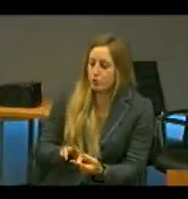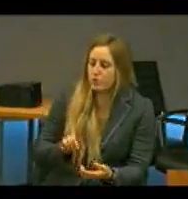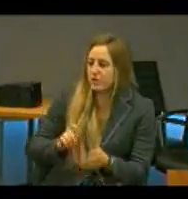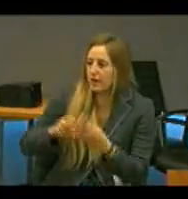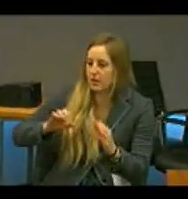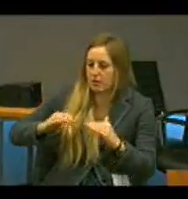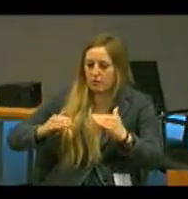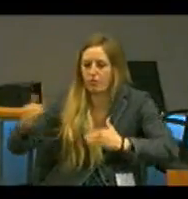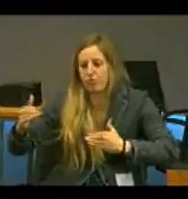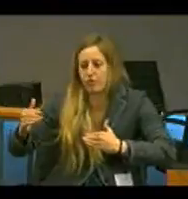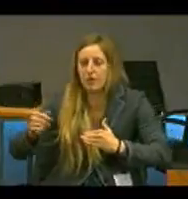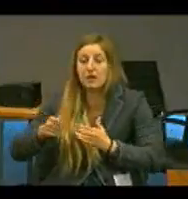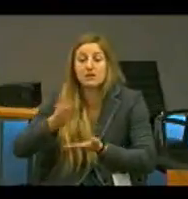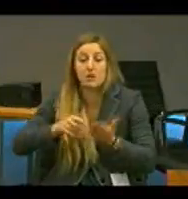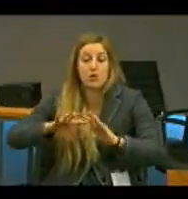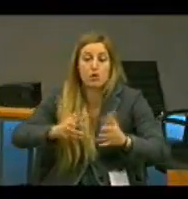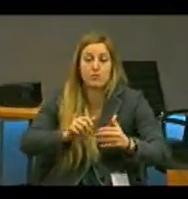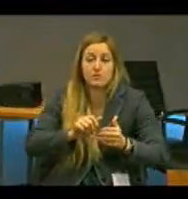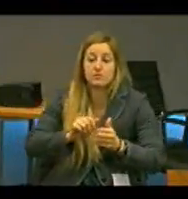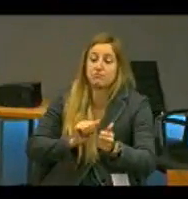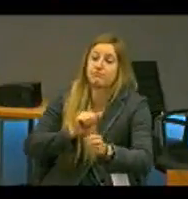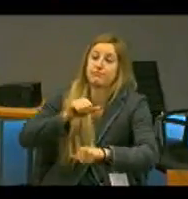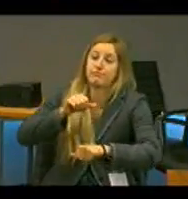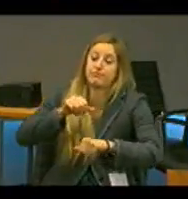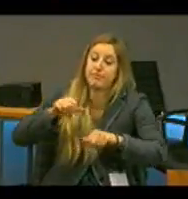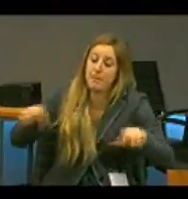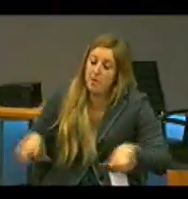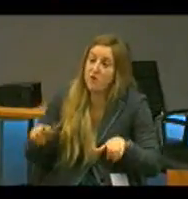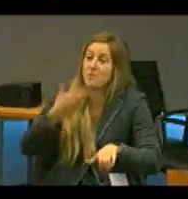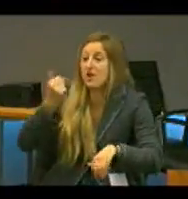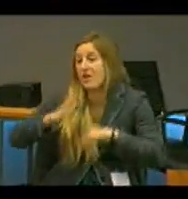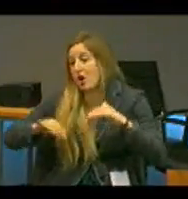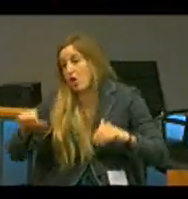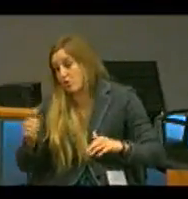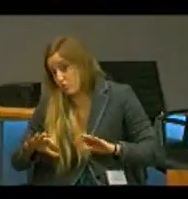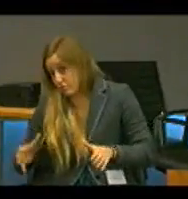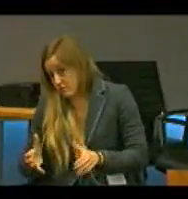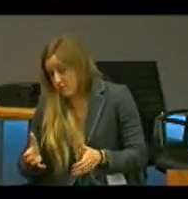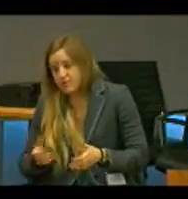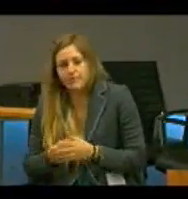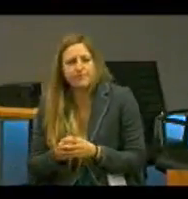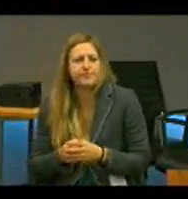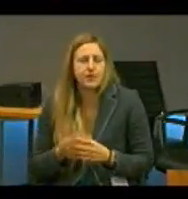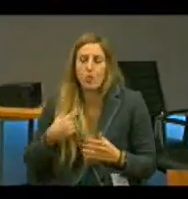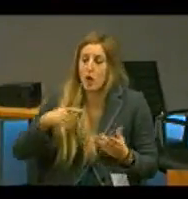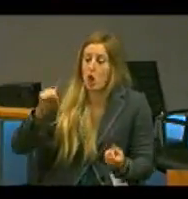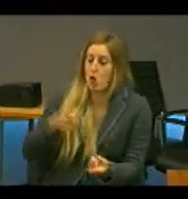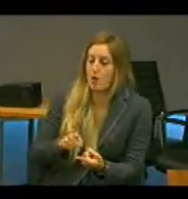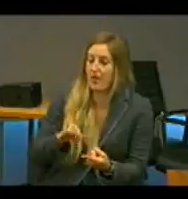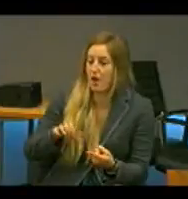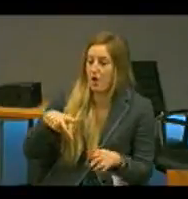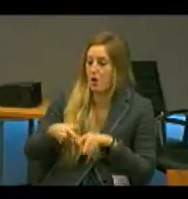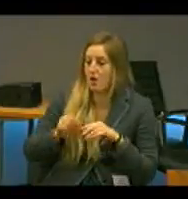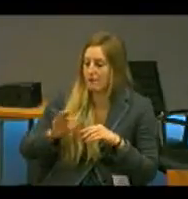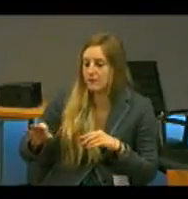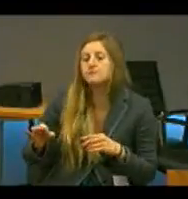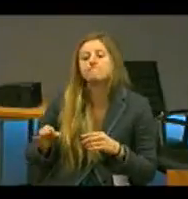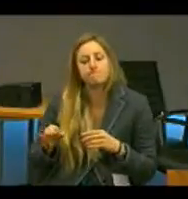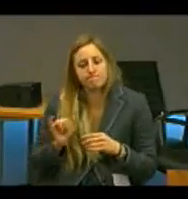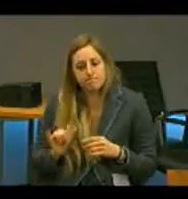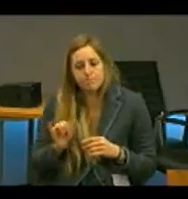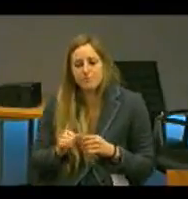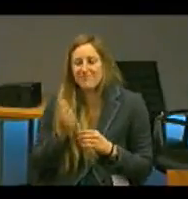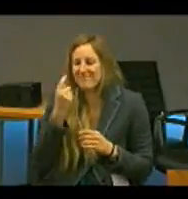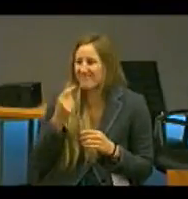groups outperform others. It's also a reason that we generally think that stringent policies are harder